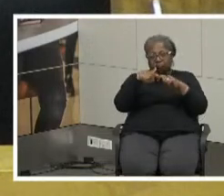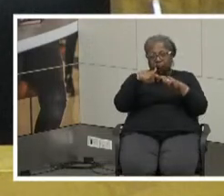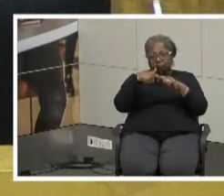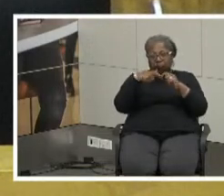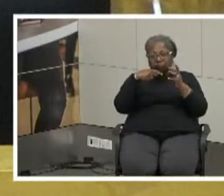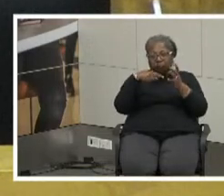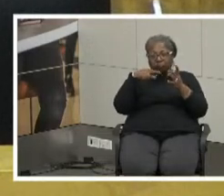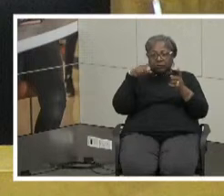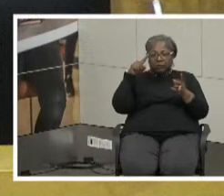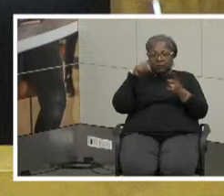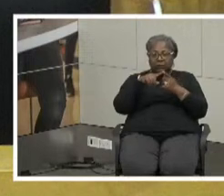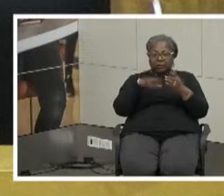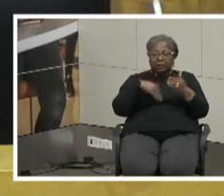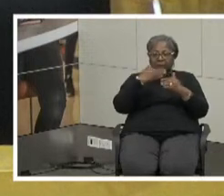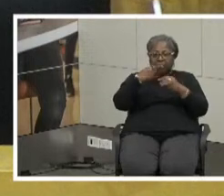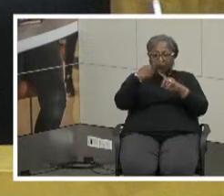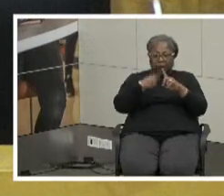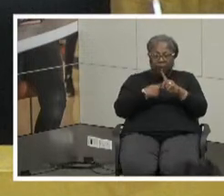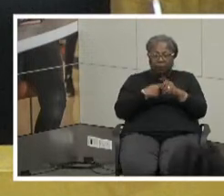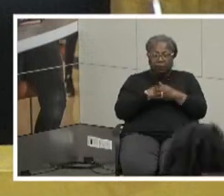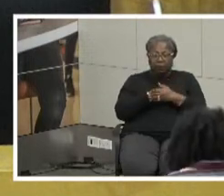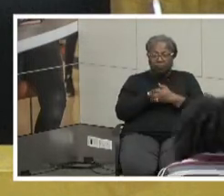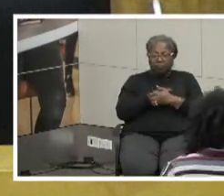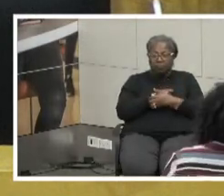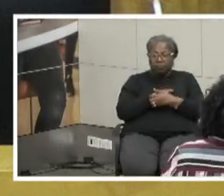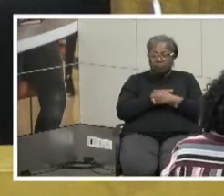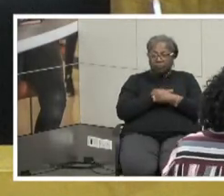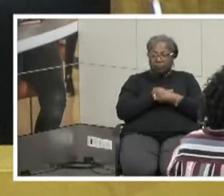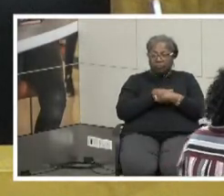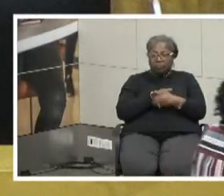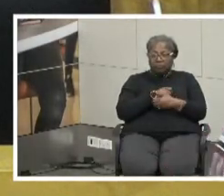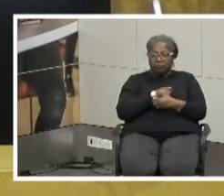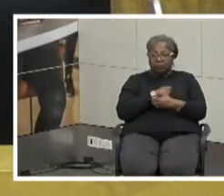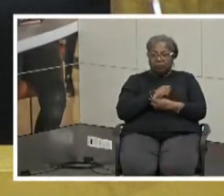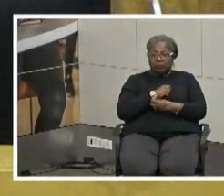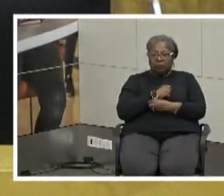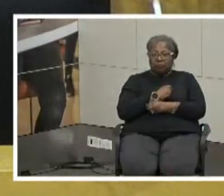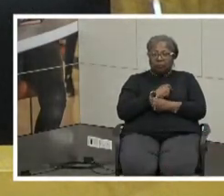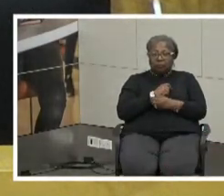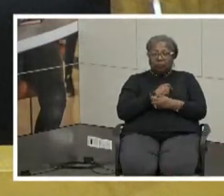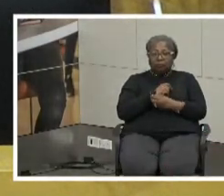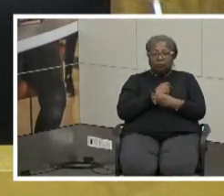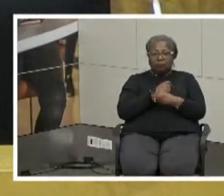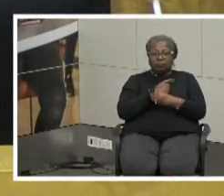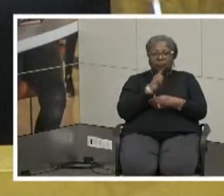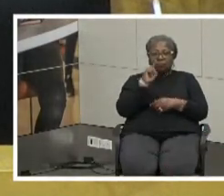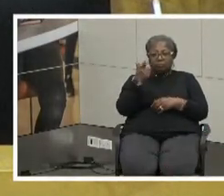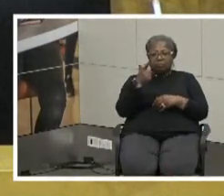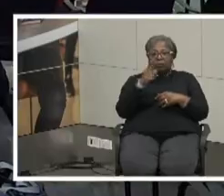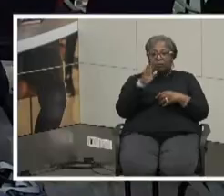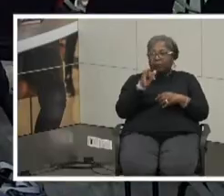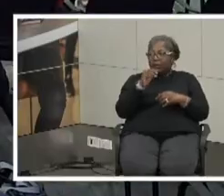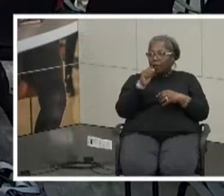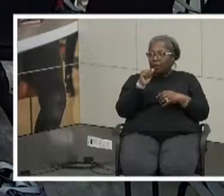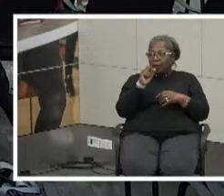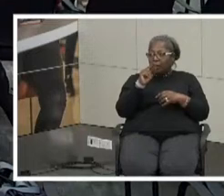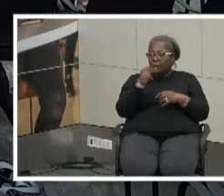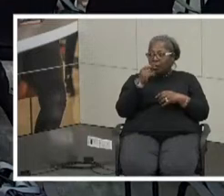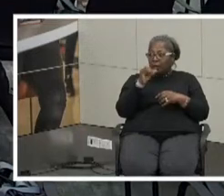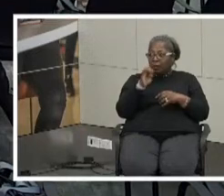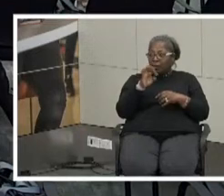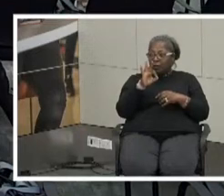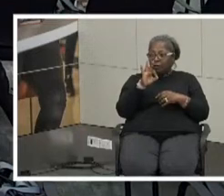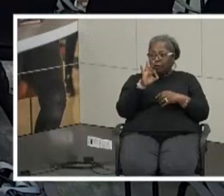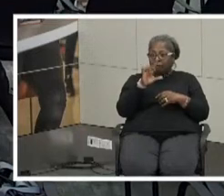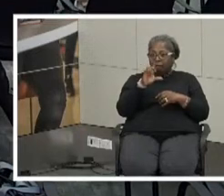this until next month is our second it's been seconded by Angie flowers can